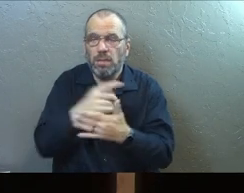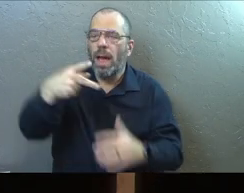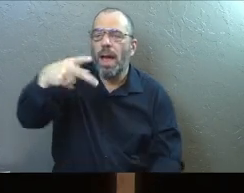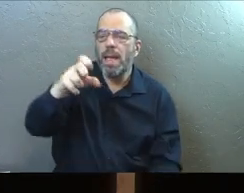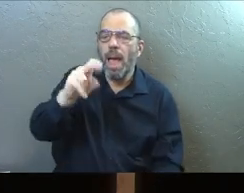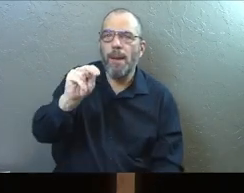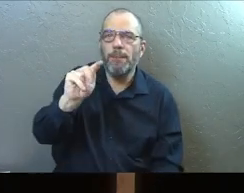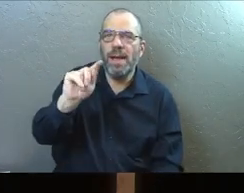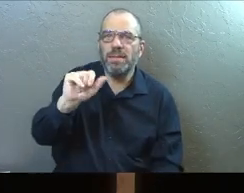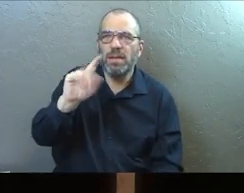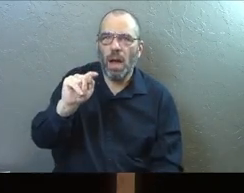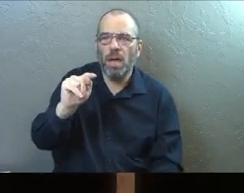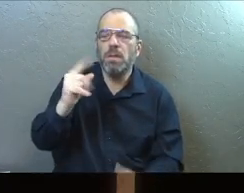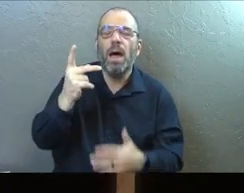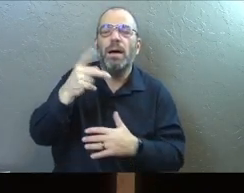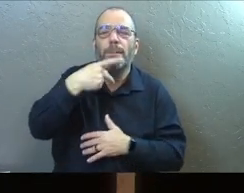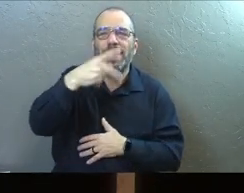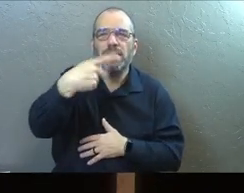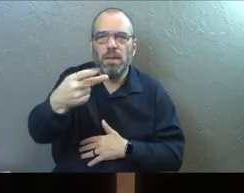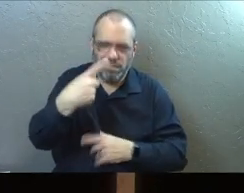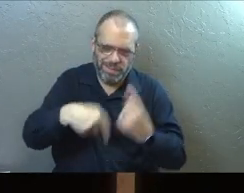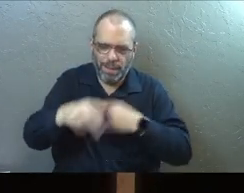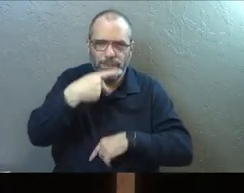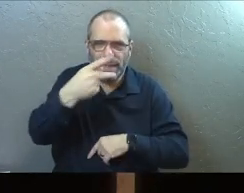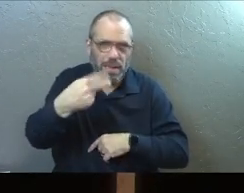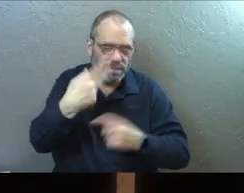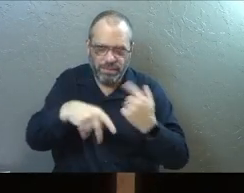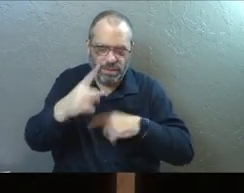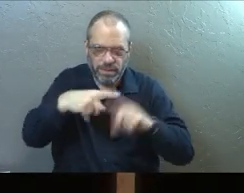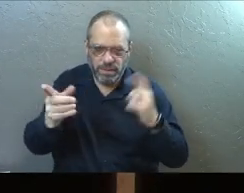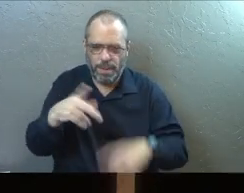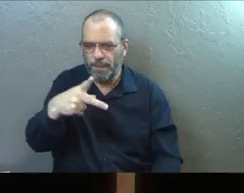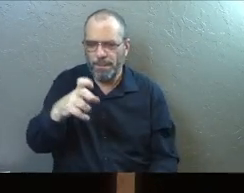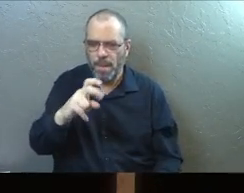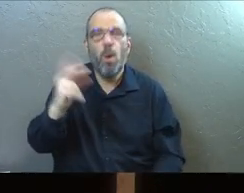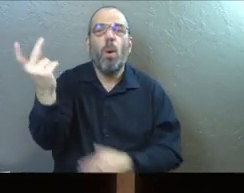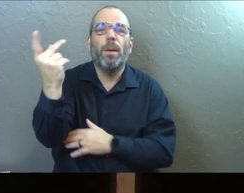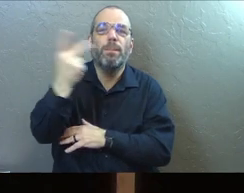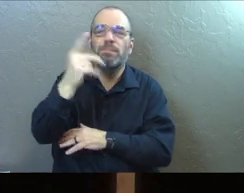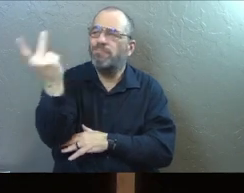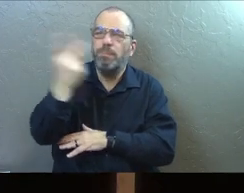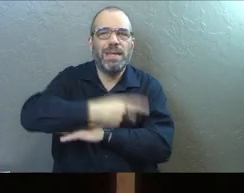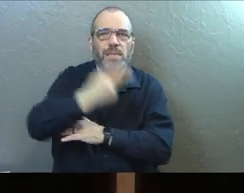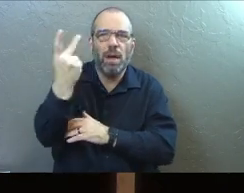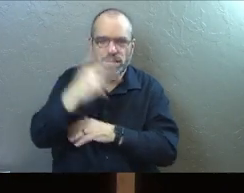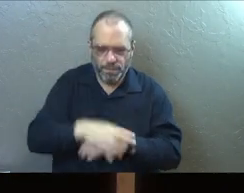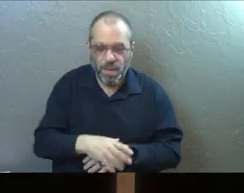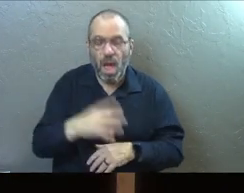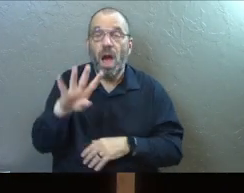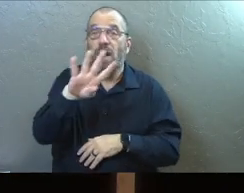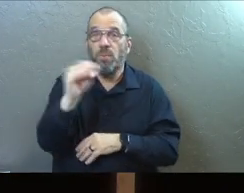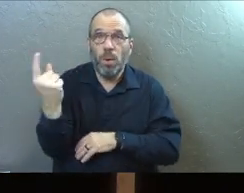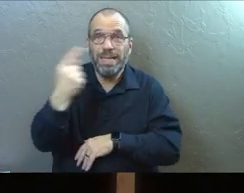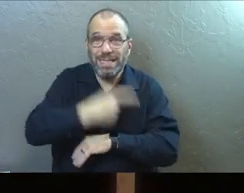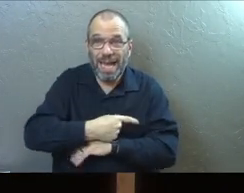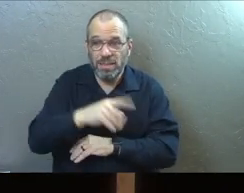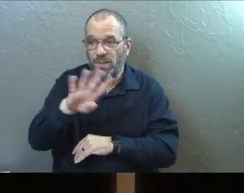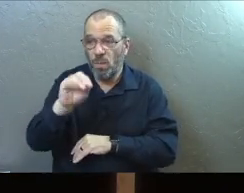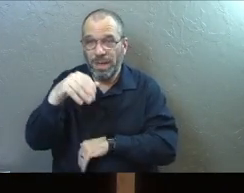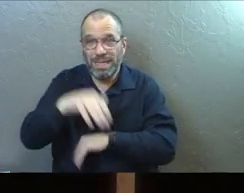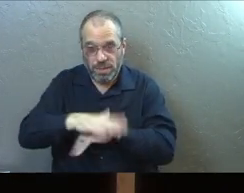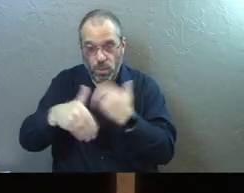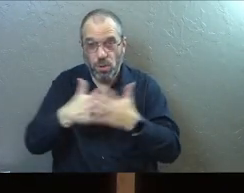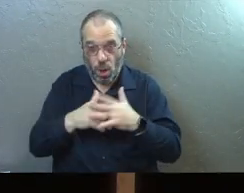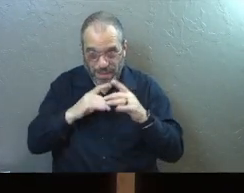week, we read chapter 1 and you saw that Jesus had died for us. He had risen from the dead. He had spent 40 days with all